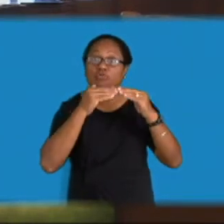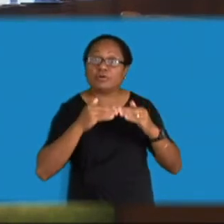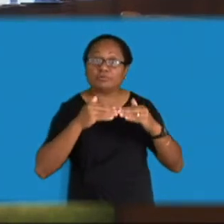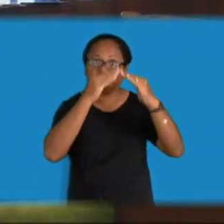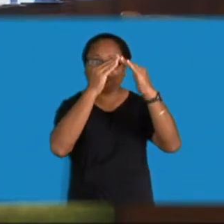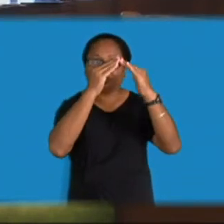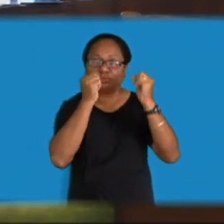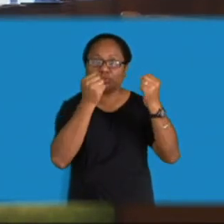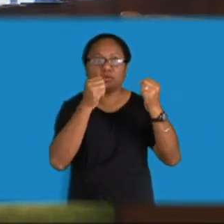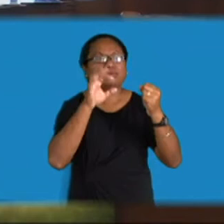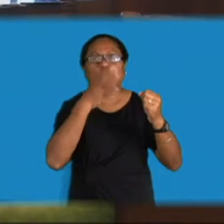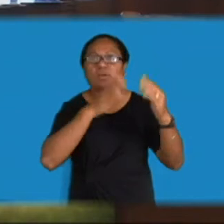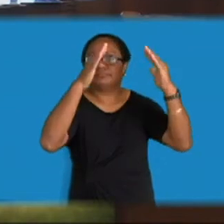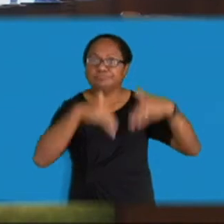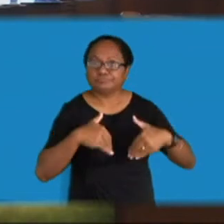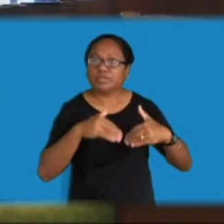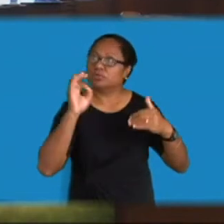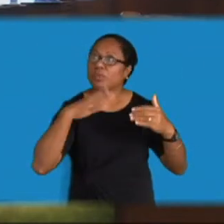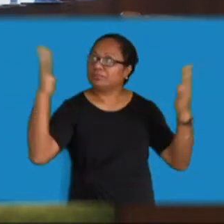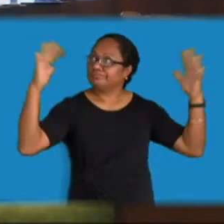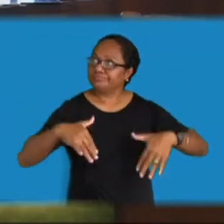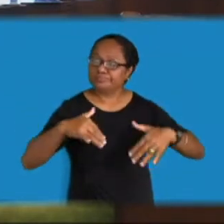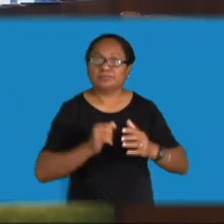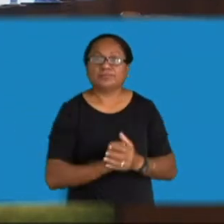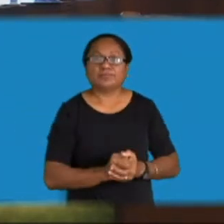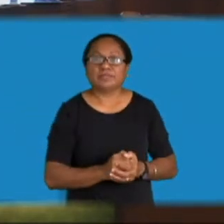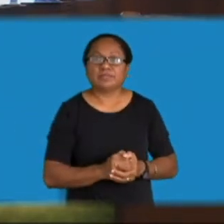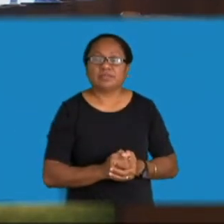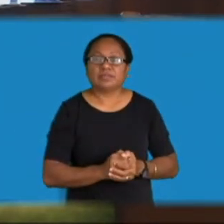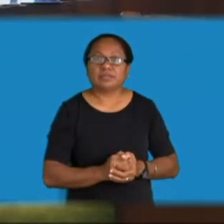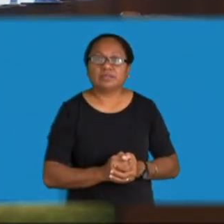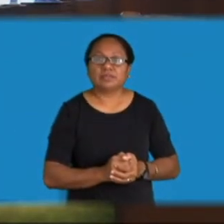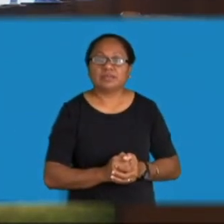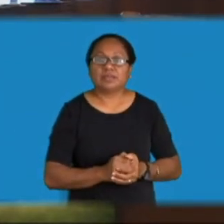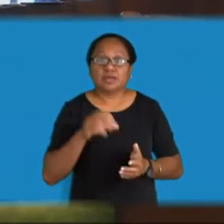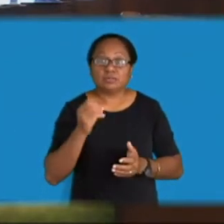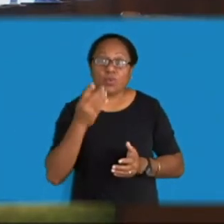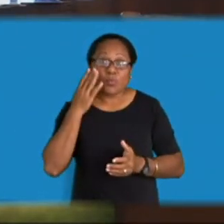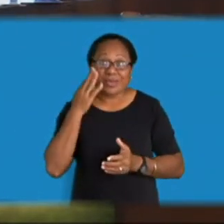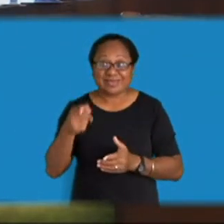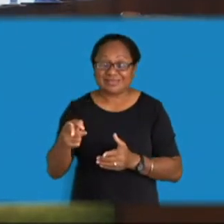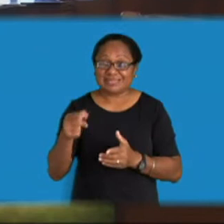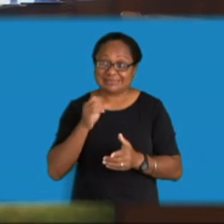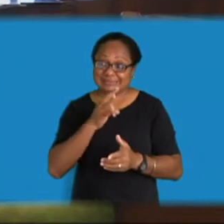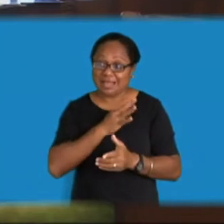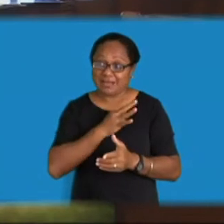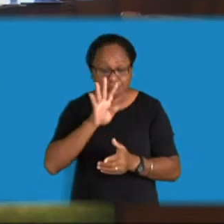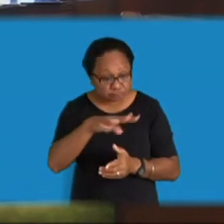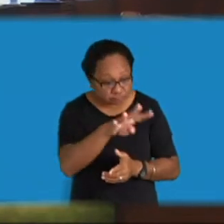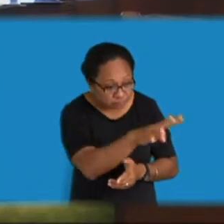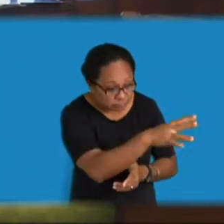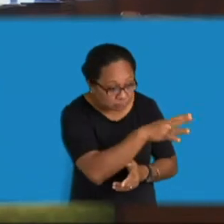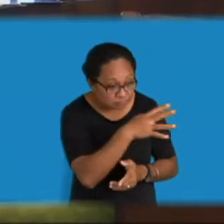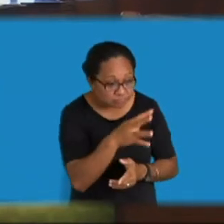and collapse of drive walls. Madam Speaker, once the technical officials at the Mineral Resources Department are satisfied